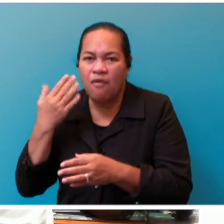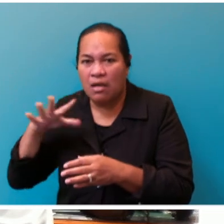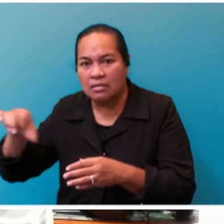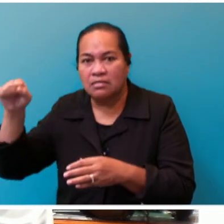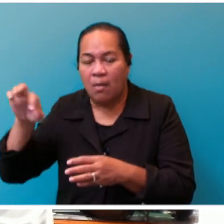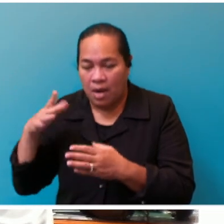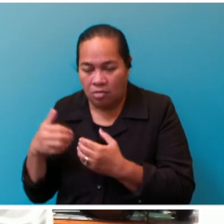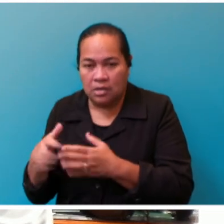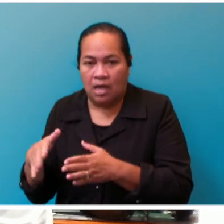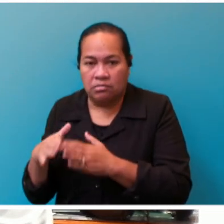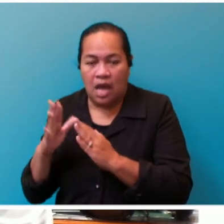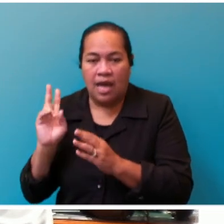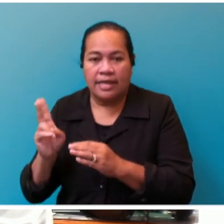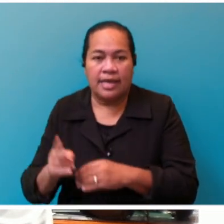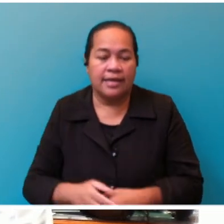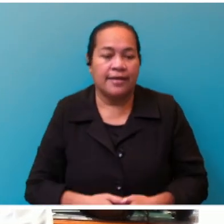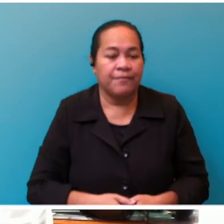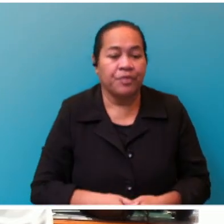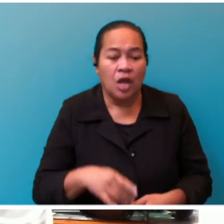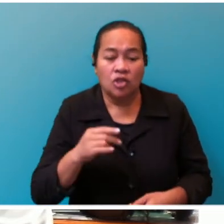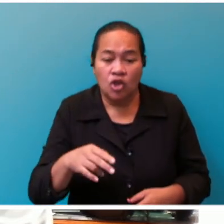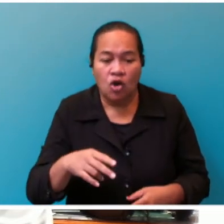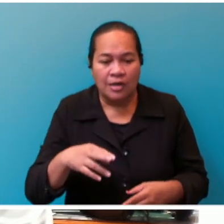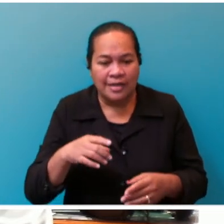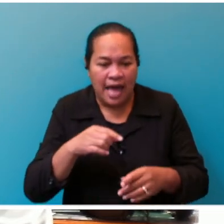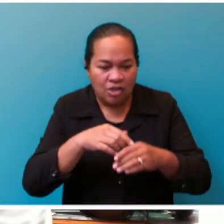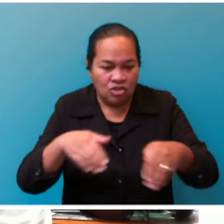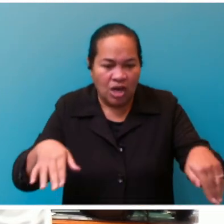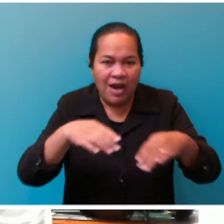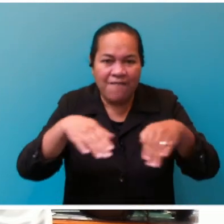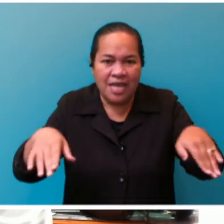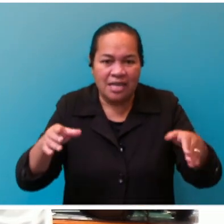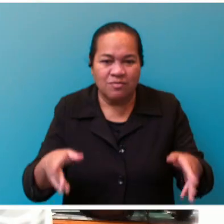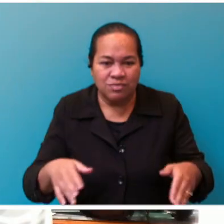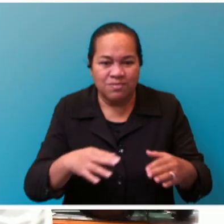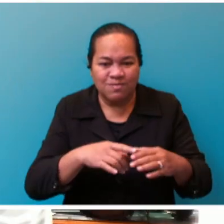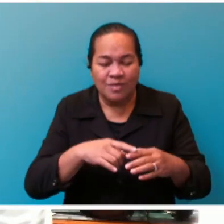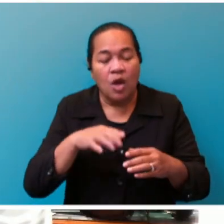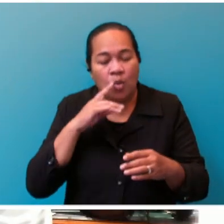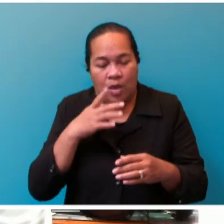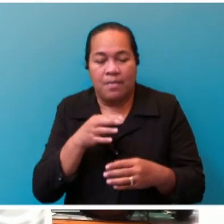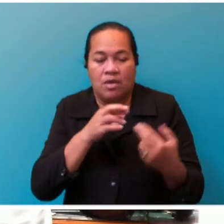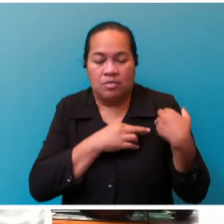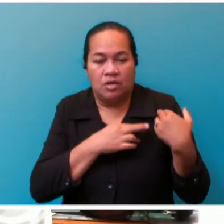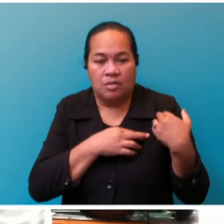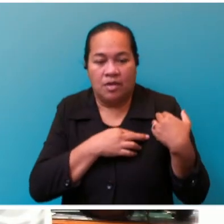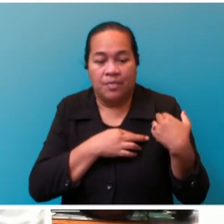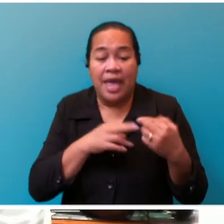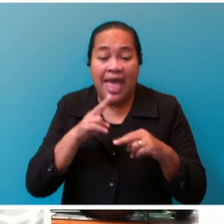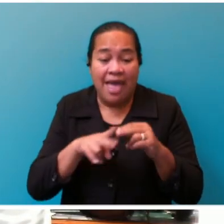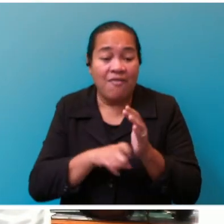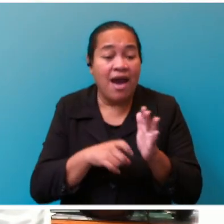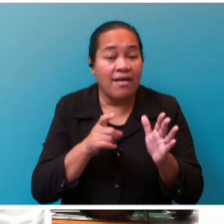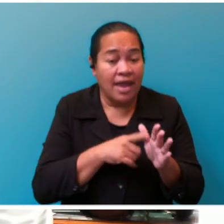Geographical classification, as mentioned, PWD will handle basically rural roads, FRA national